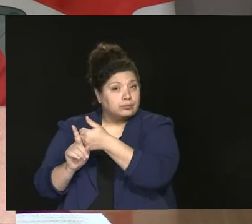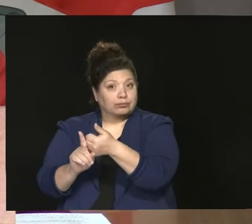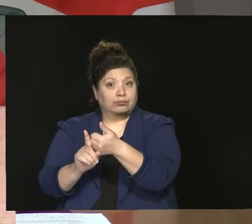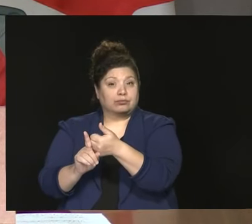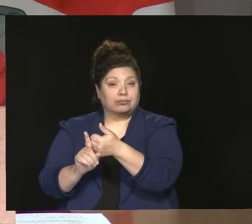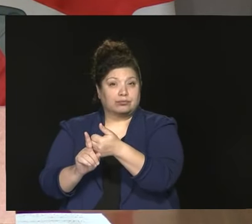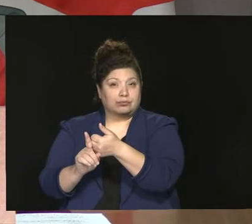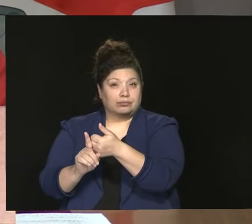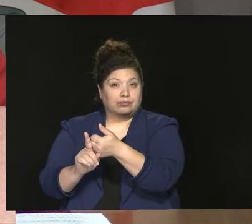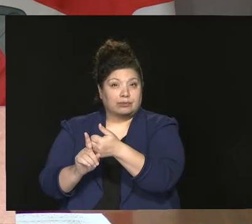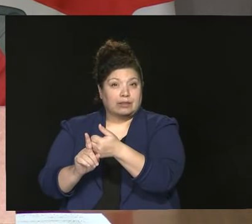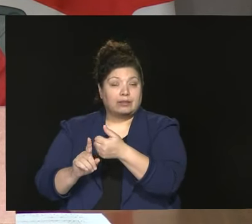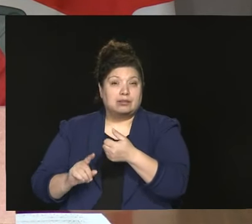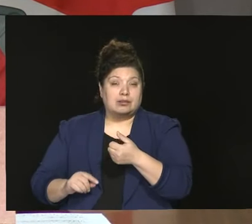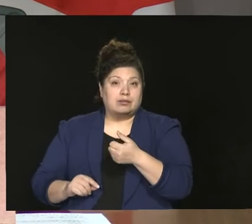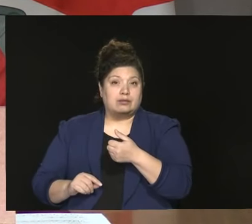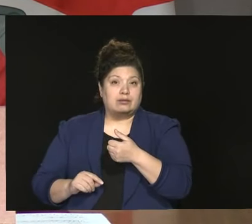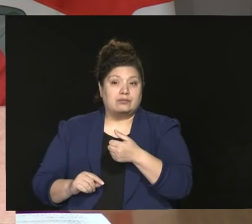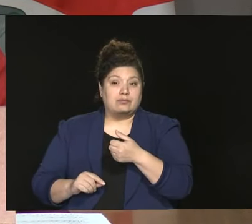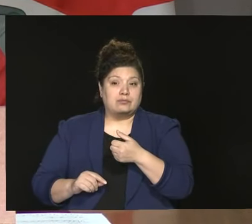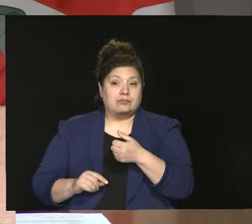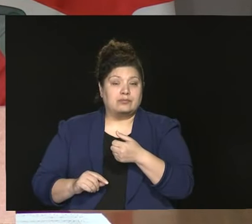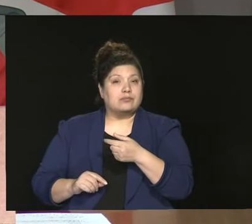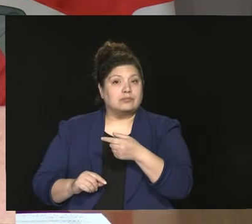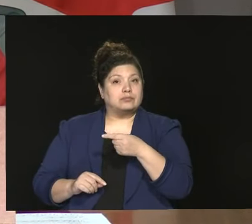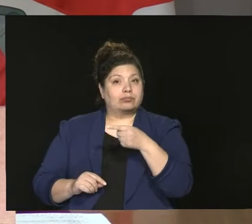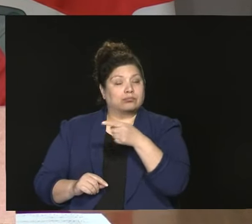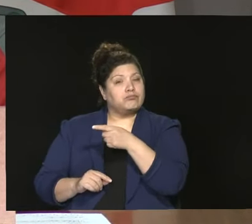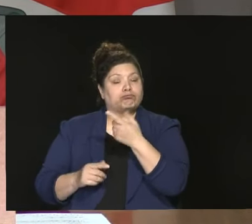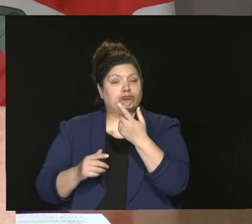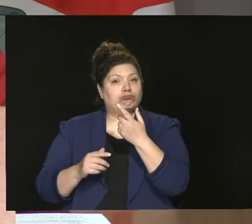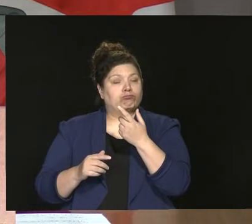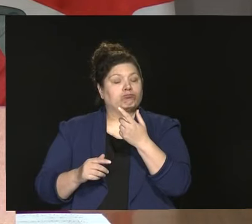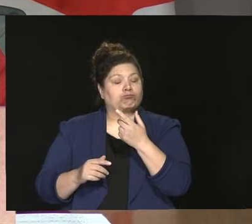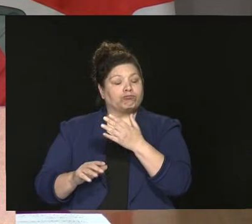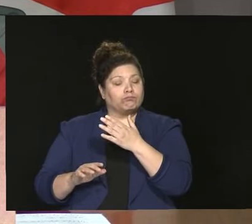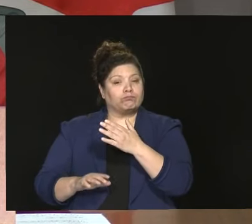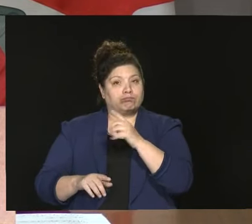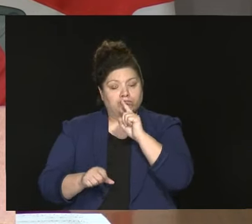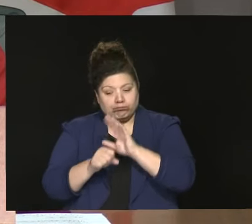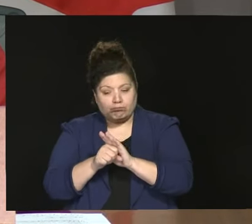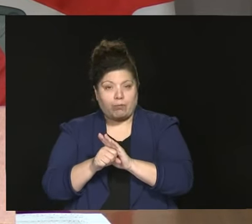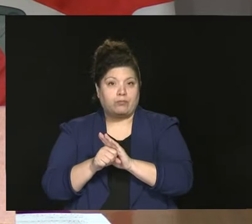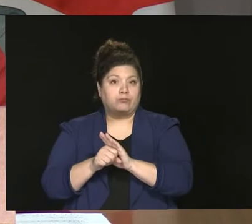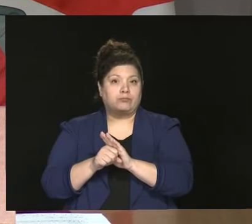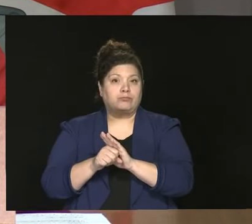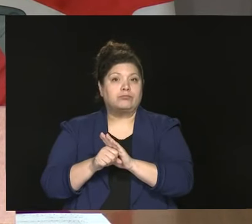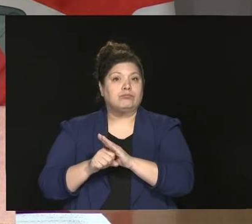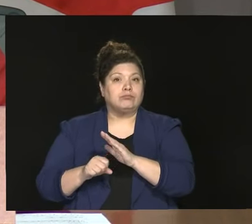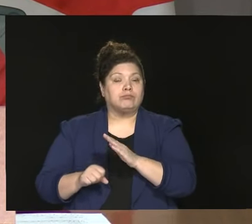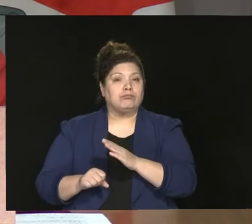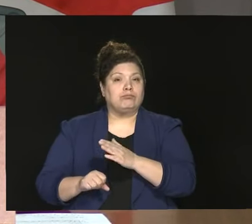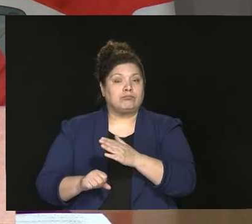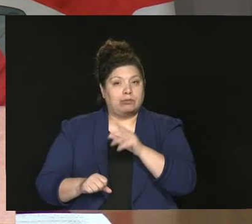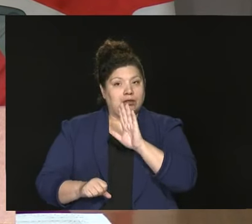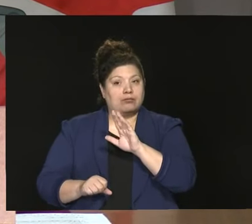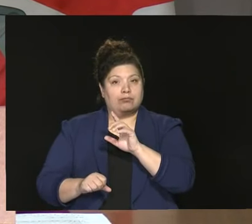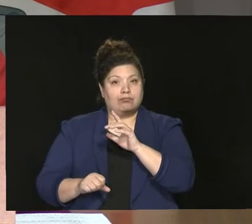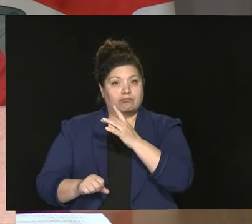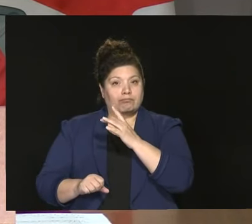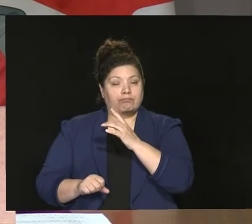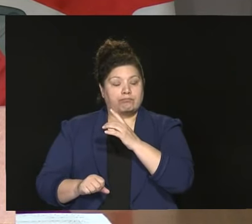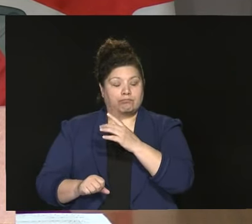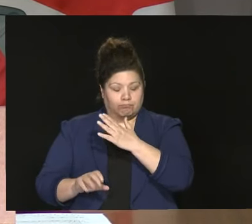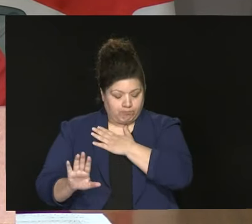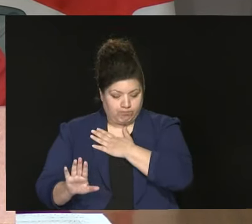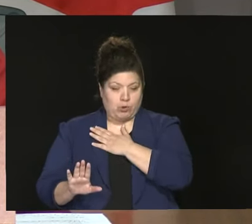honoring their most important obligation, which is to save Canadian lives across the country.